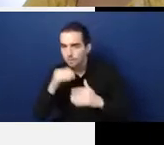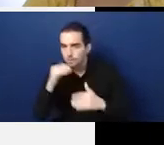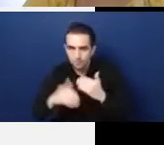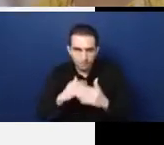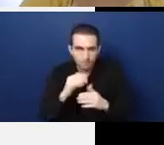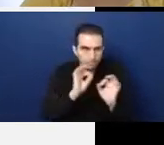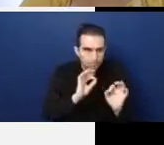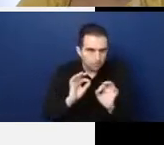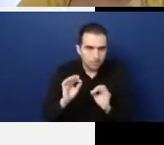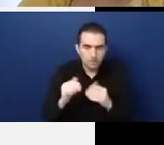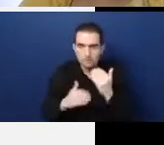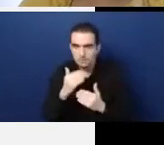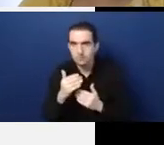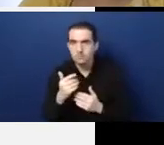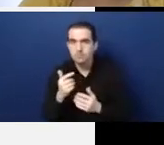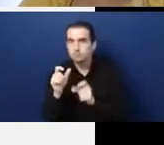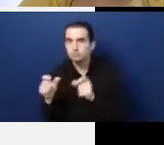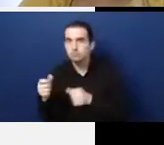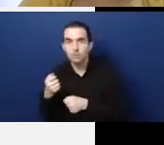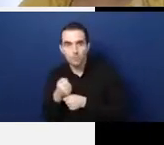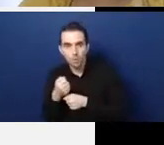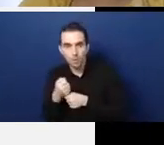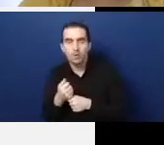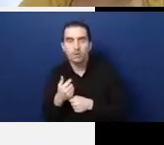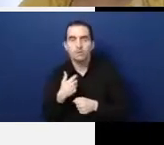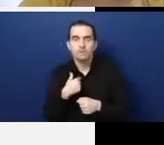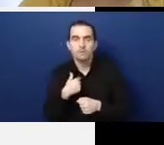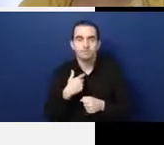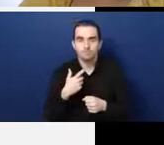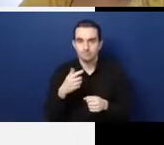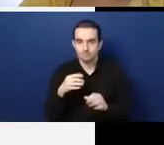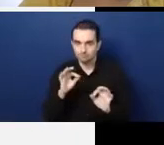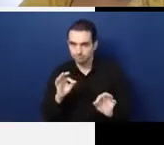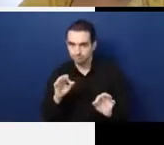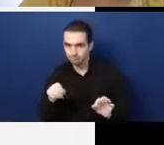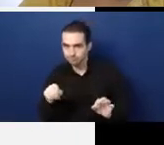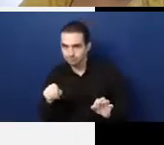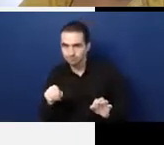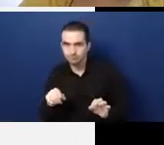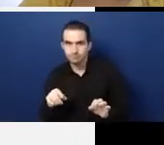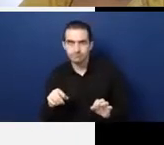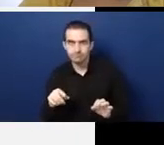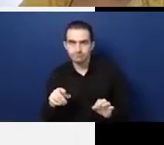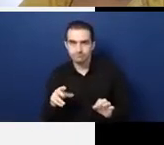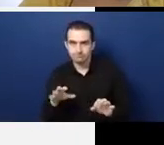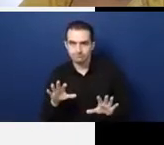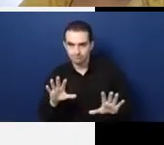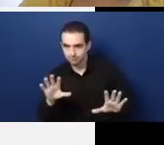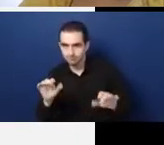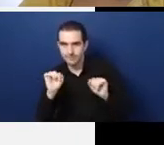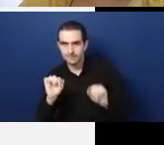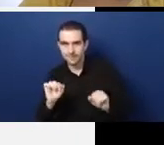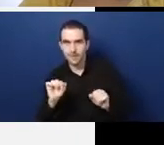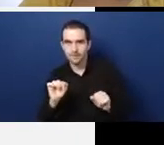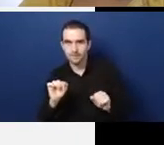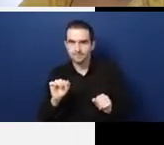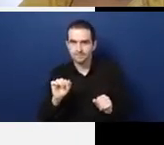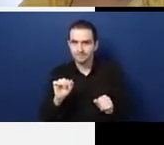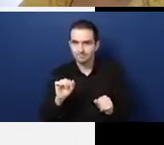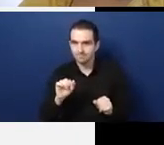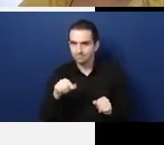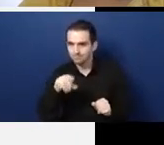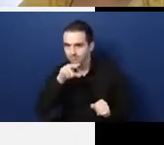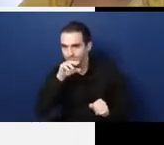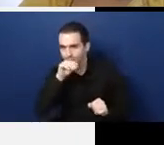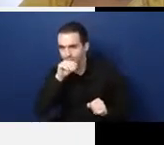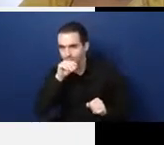online and phone system, and the Speak Up system is accessible to